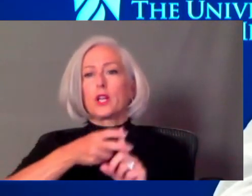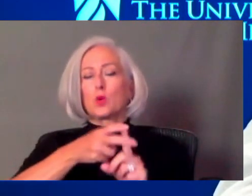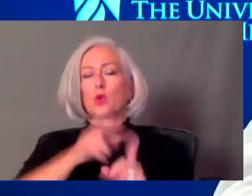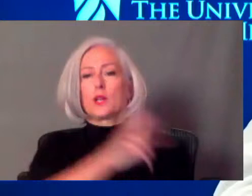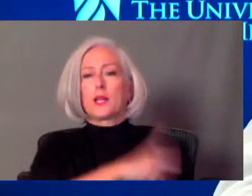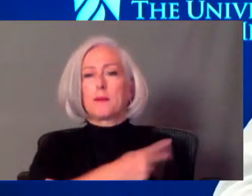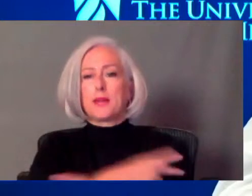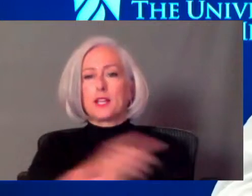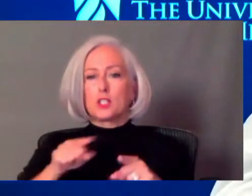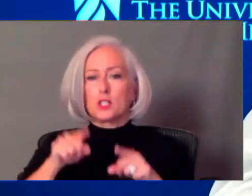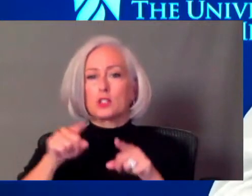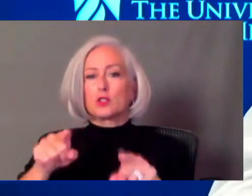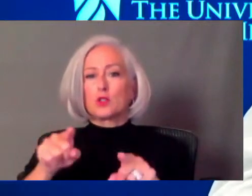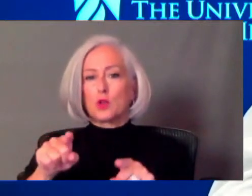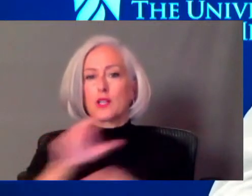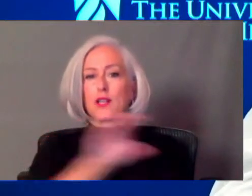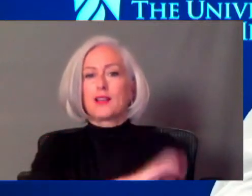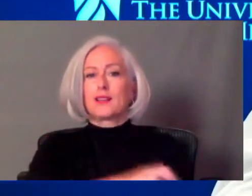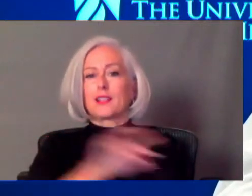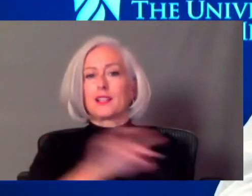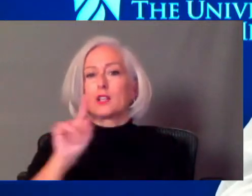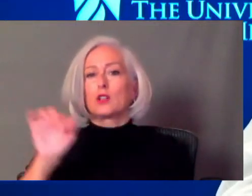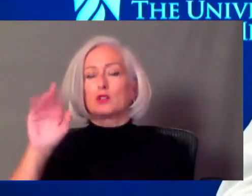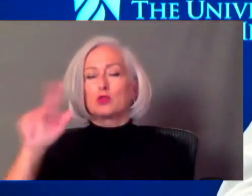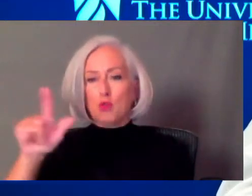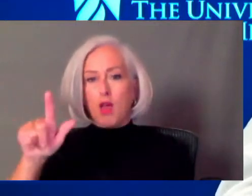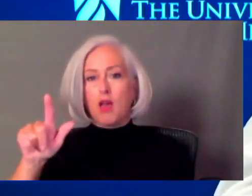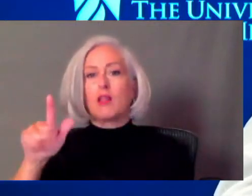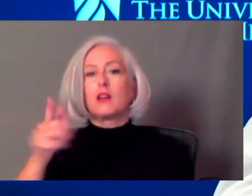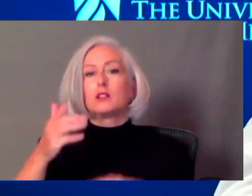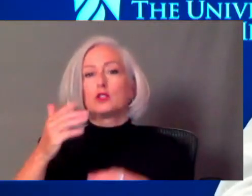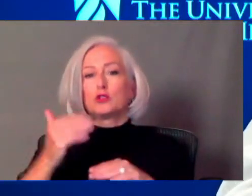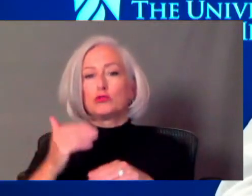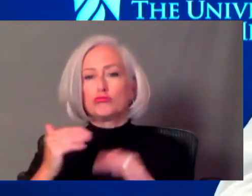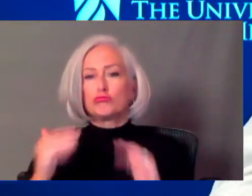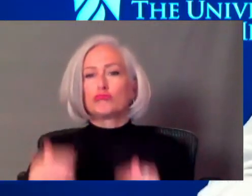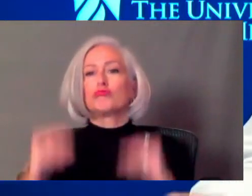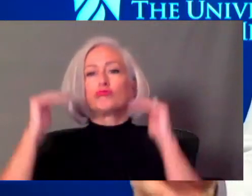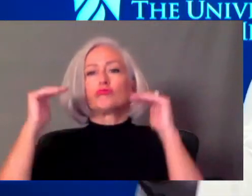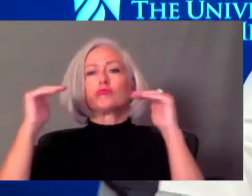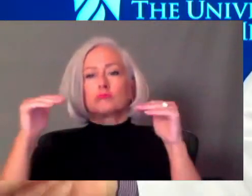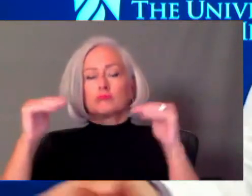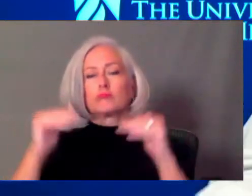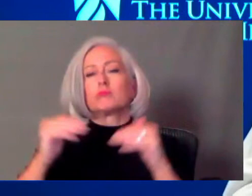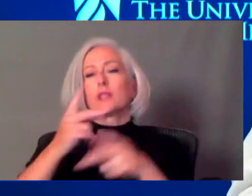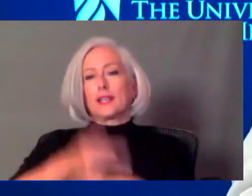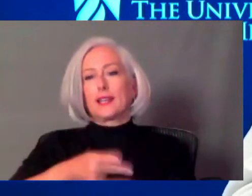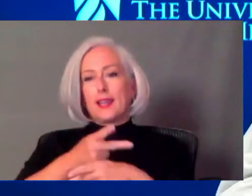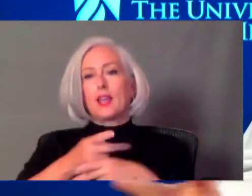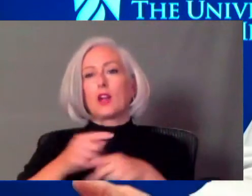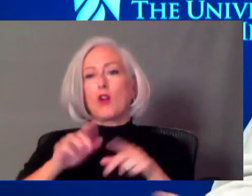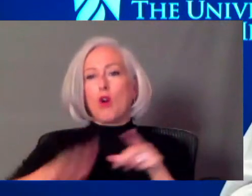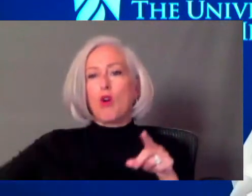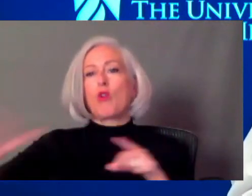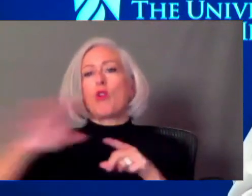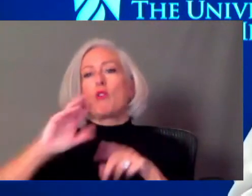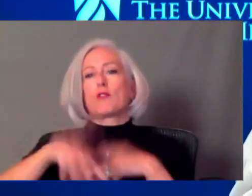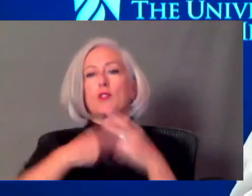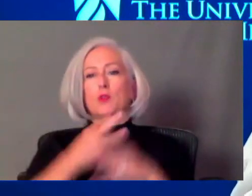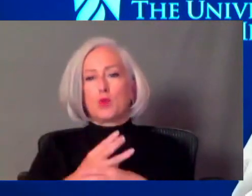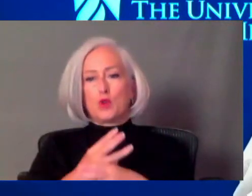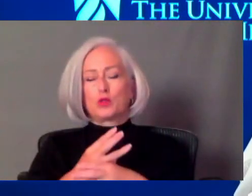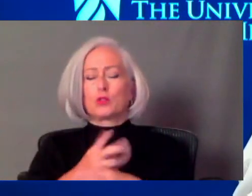Good morning. Sorry, mute button. I'm good. Thank you. Well, first of all, I just want to find out how you're doing